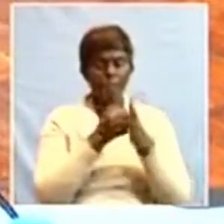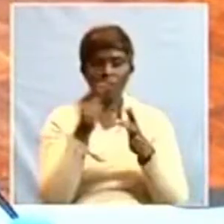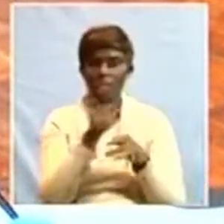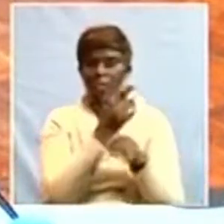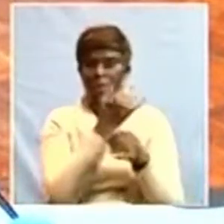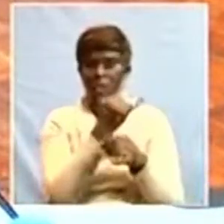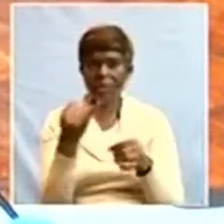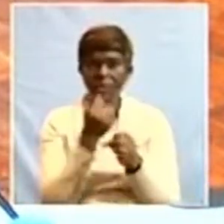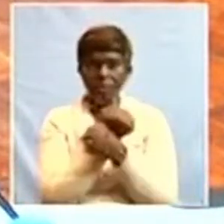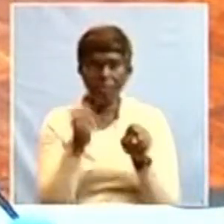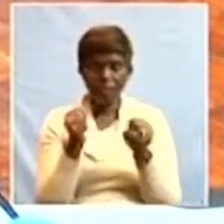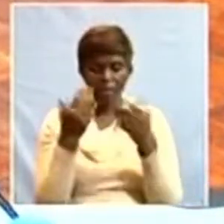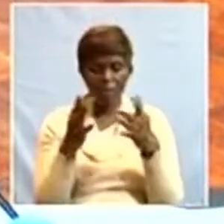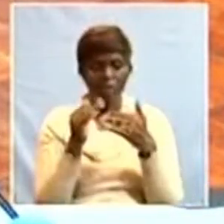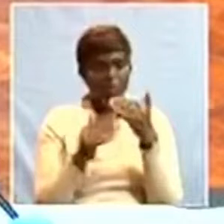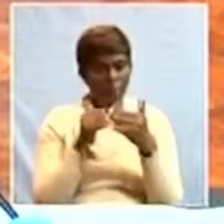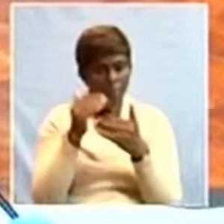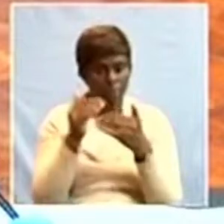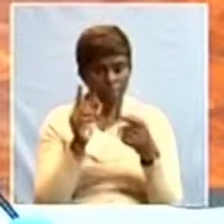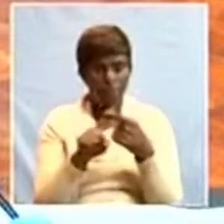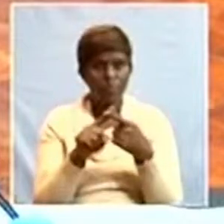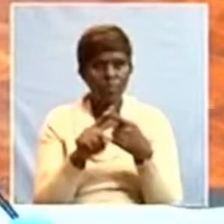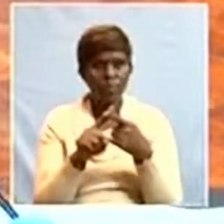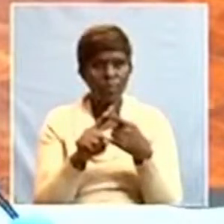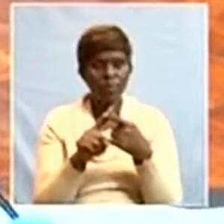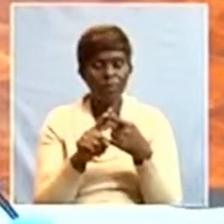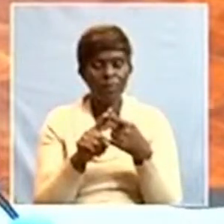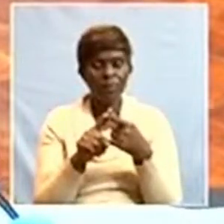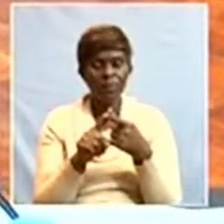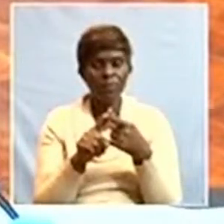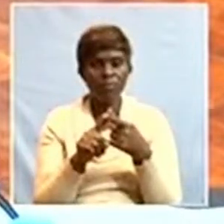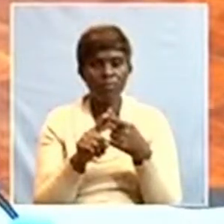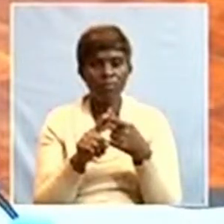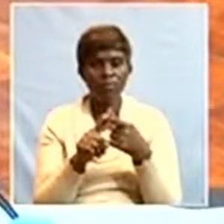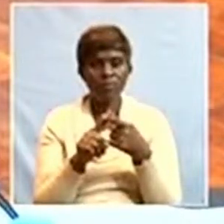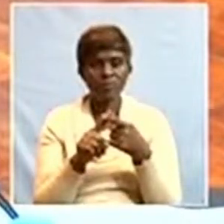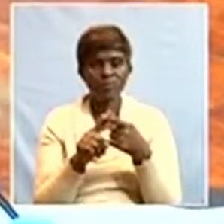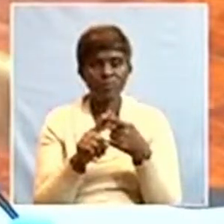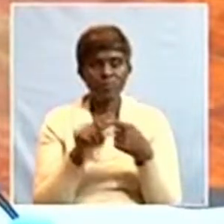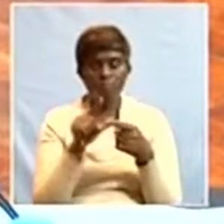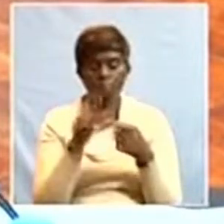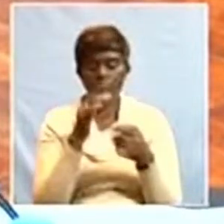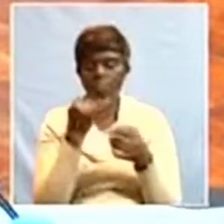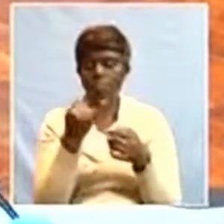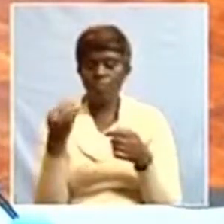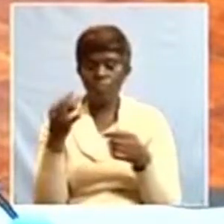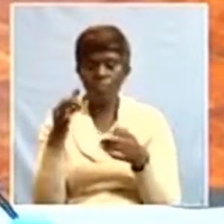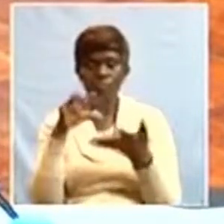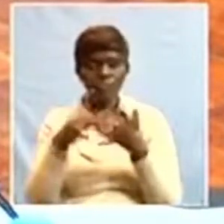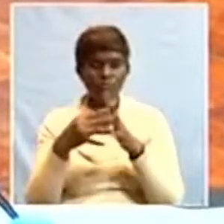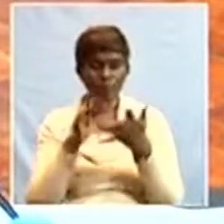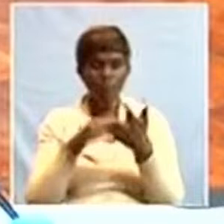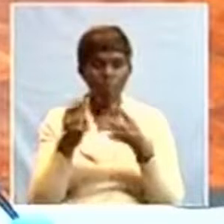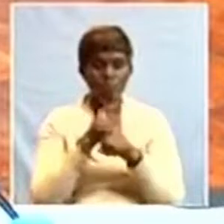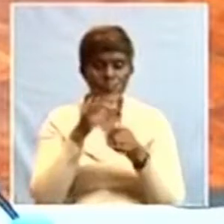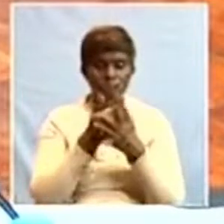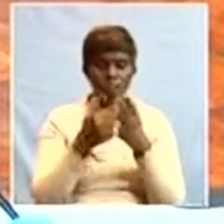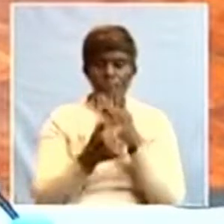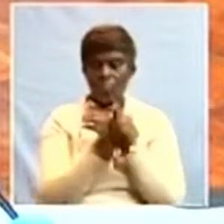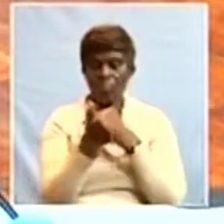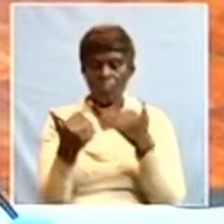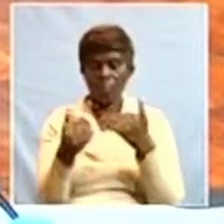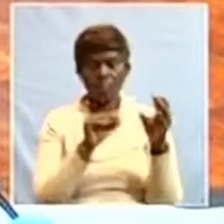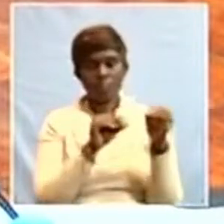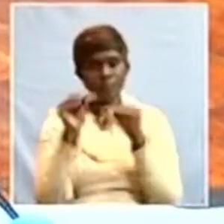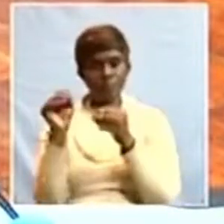done. So we go to page, I think the issue of integration is covered from, there's other questions. So we go